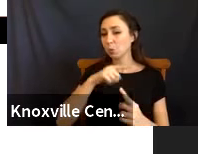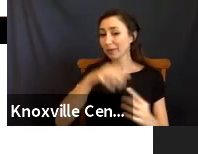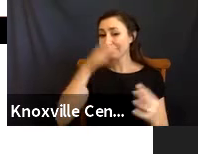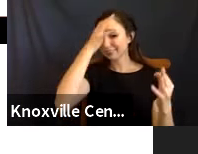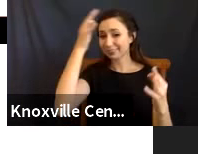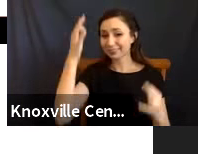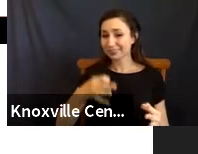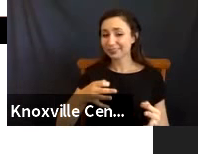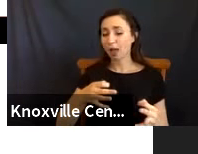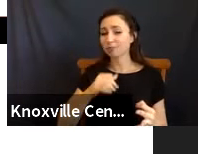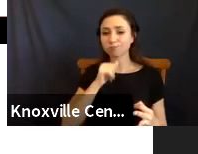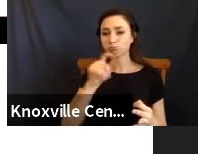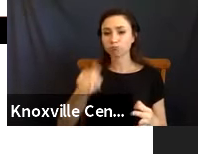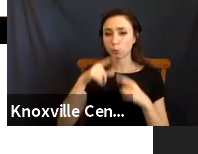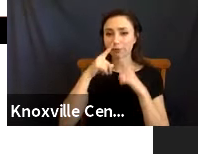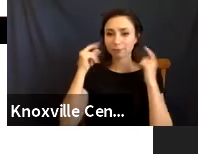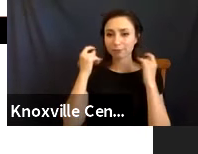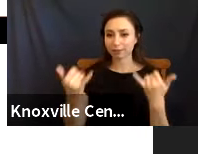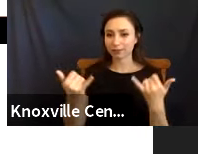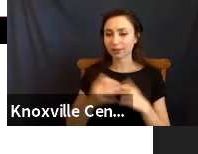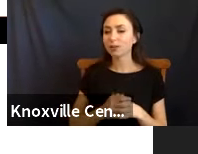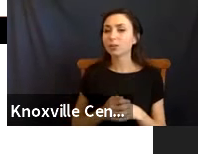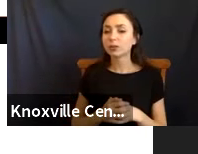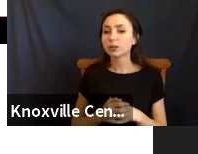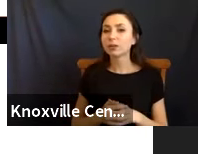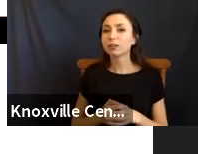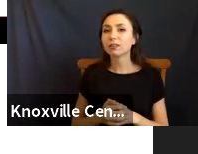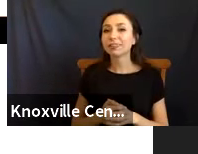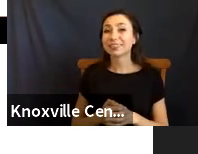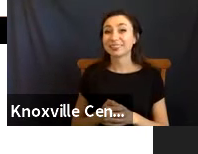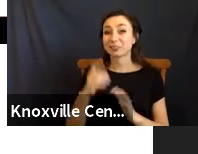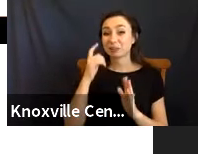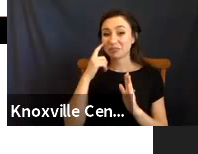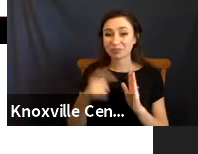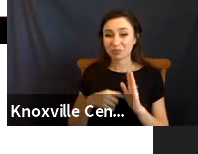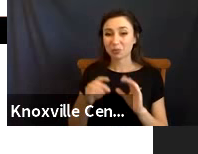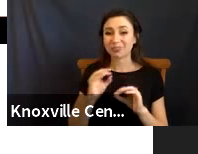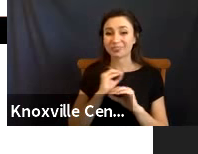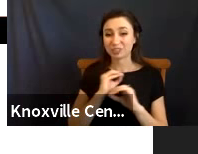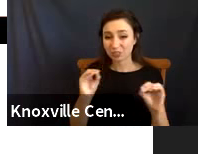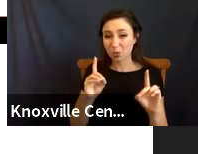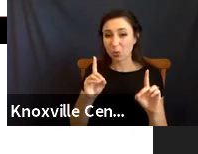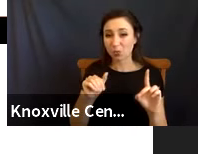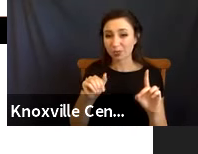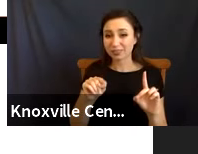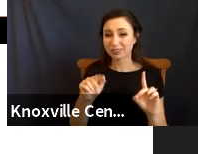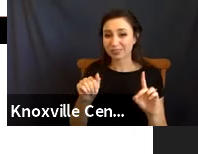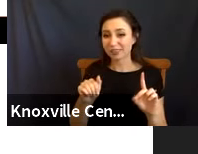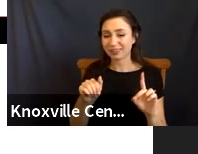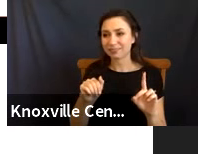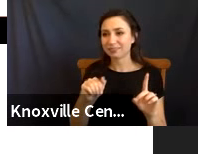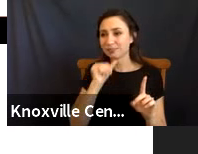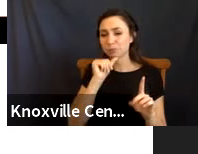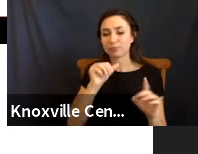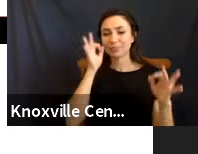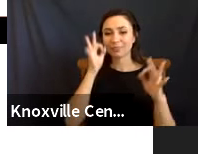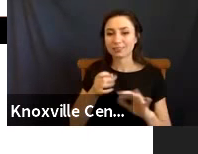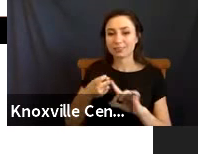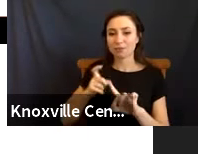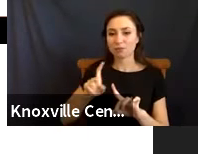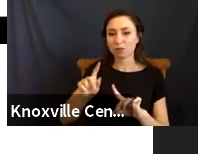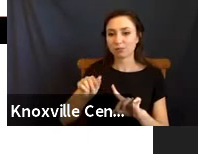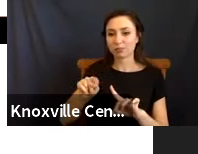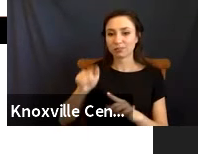tell, there was no data. It was not a data-driven decision. So I'm not